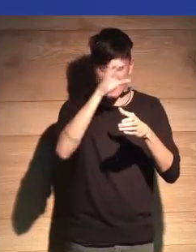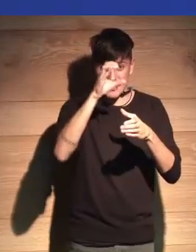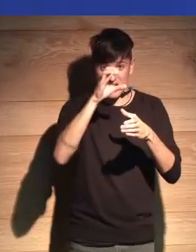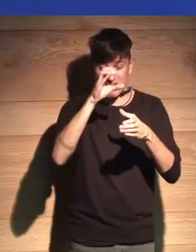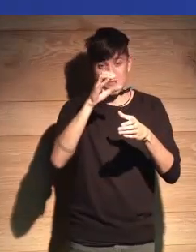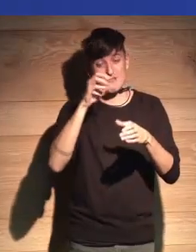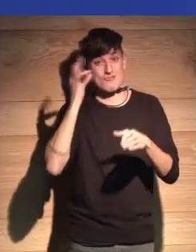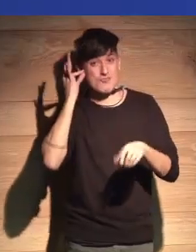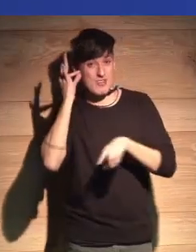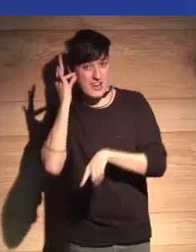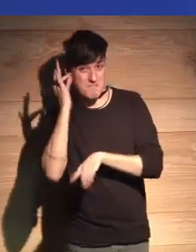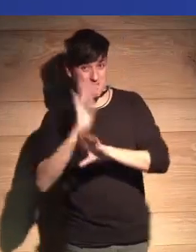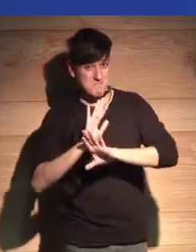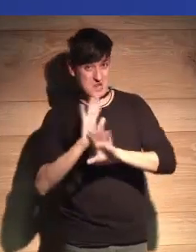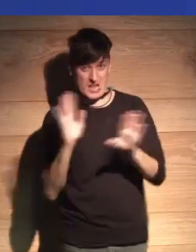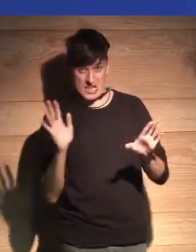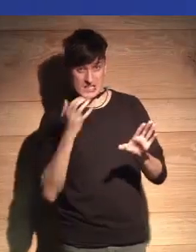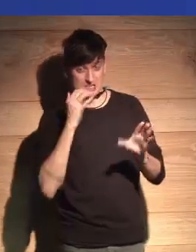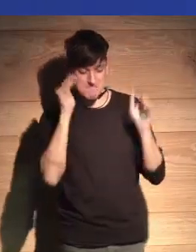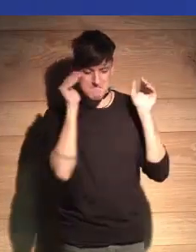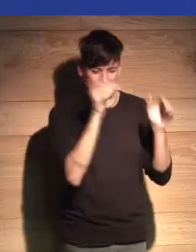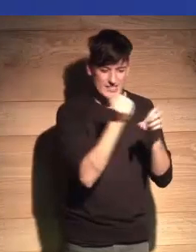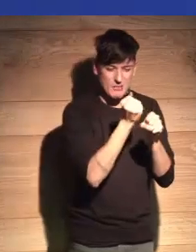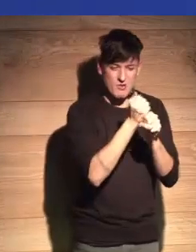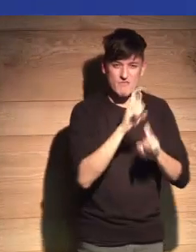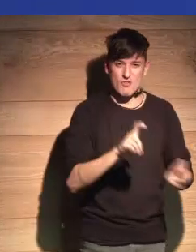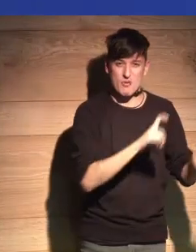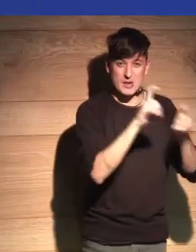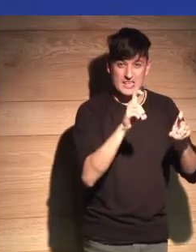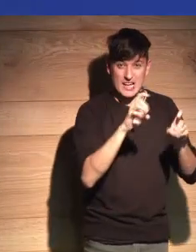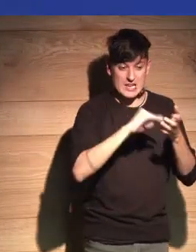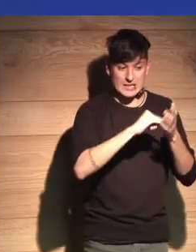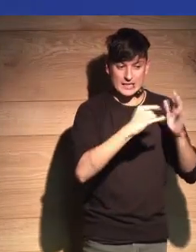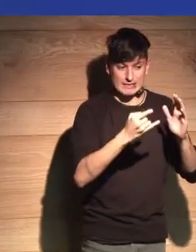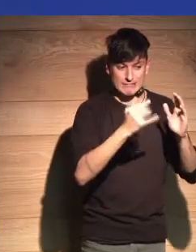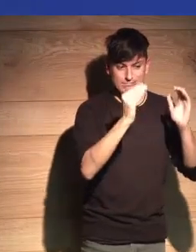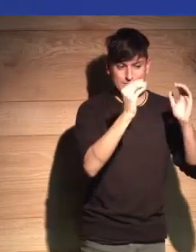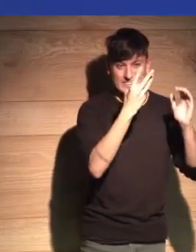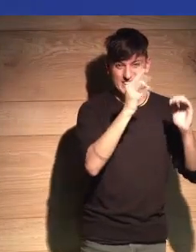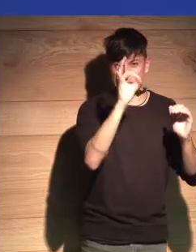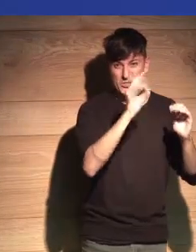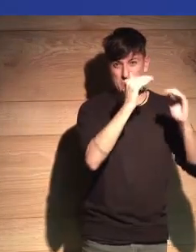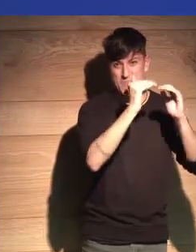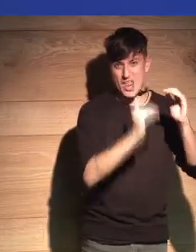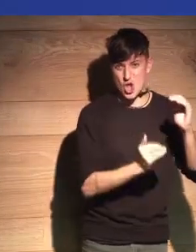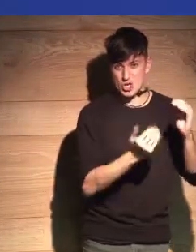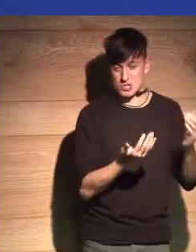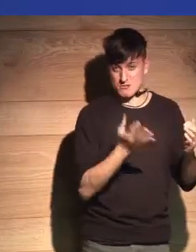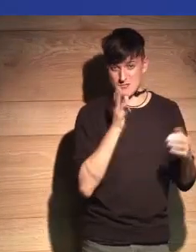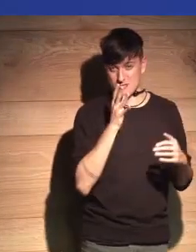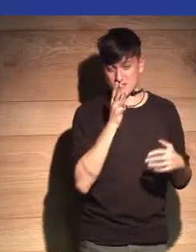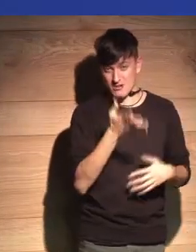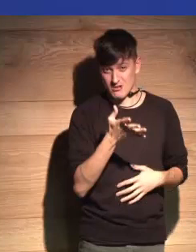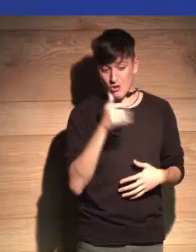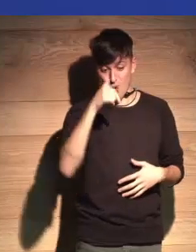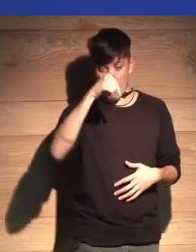the scientific community is made up by women. And if we talk about engineering and mathematics, it's even